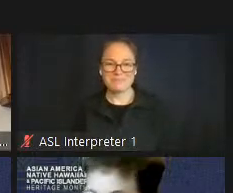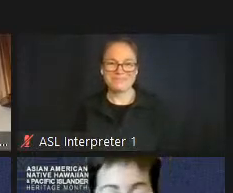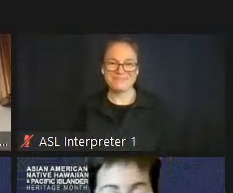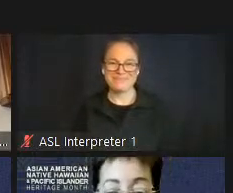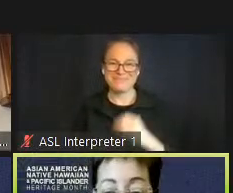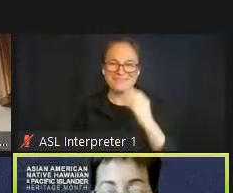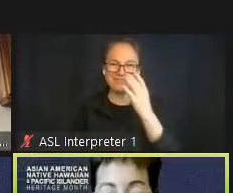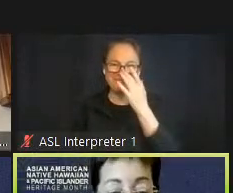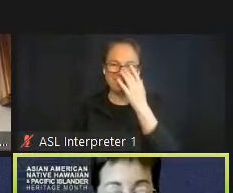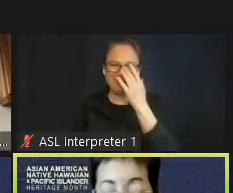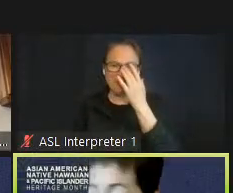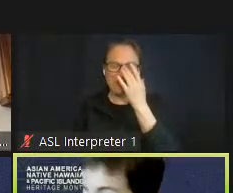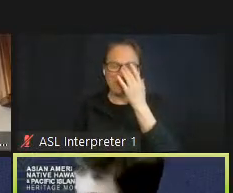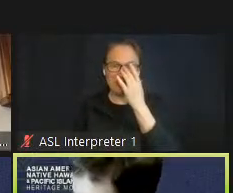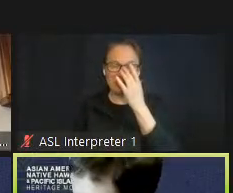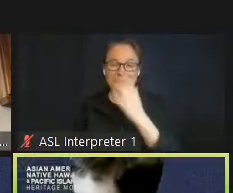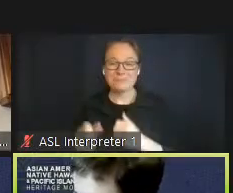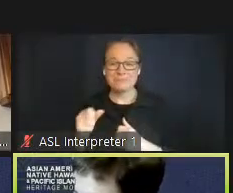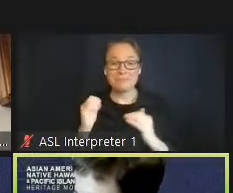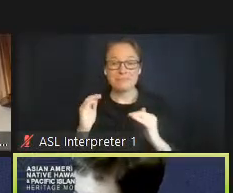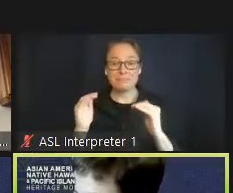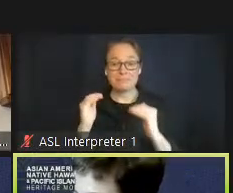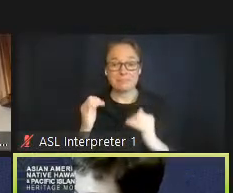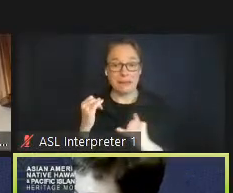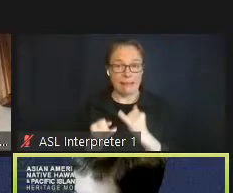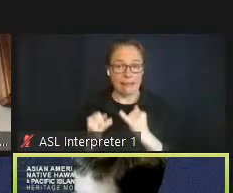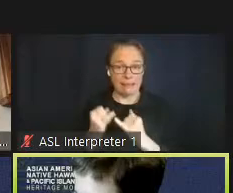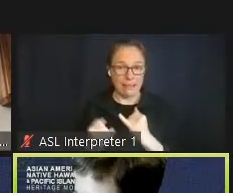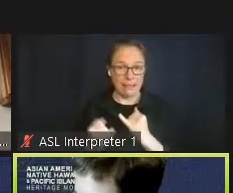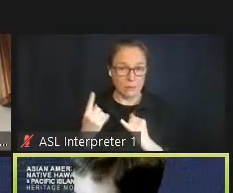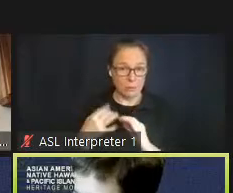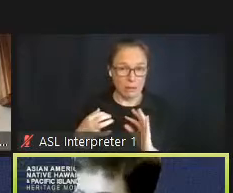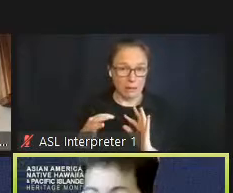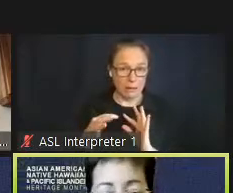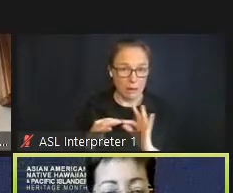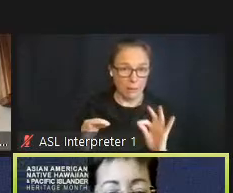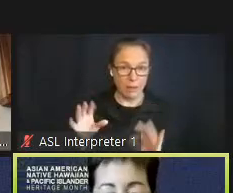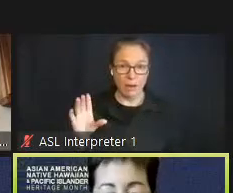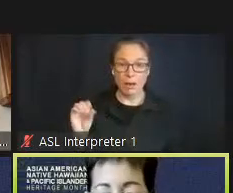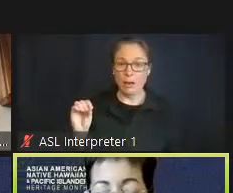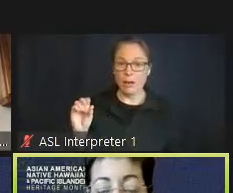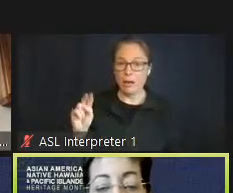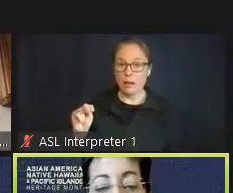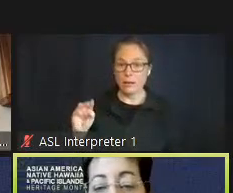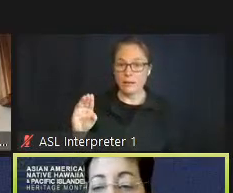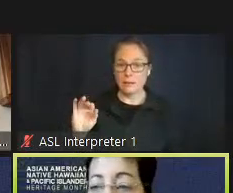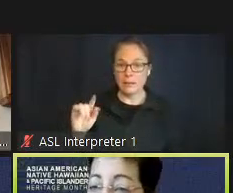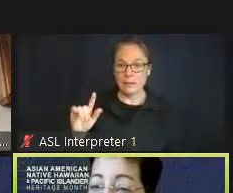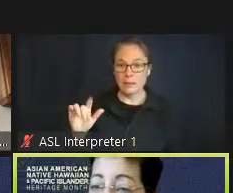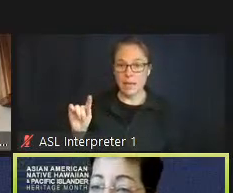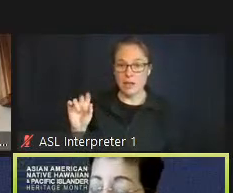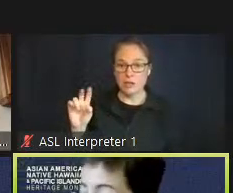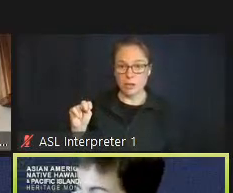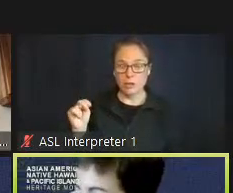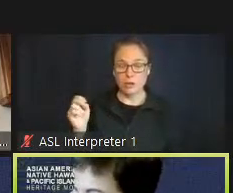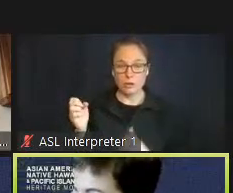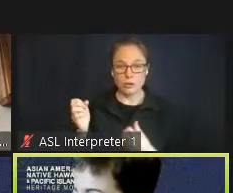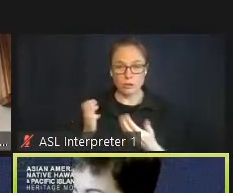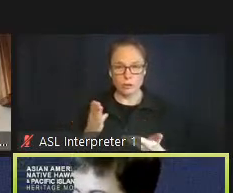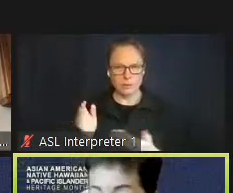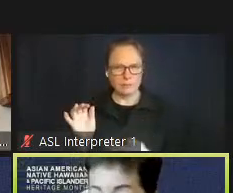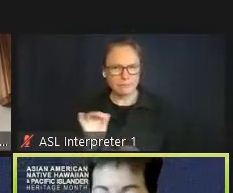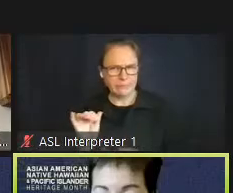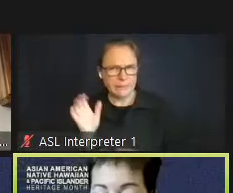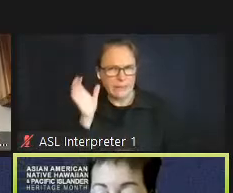the last one is on the next slide with conciliation services. A similar sort of